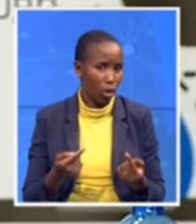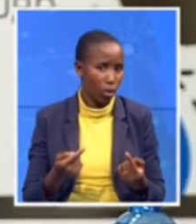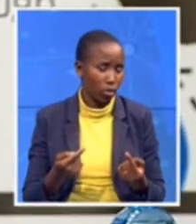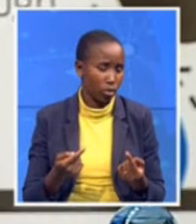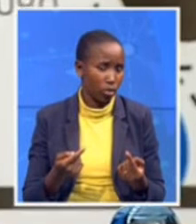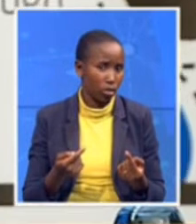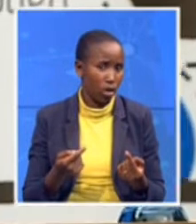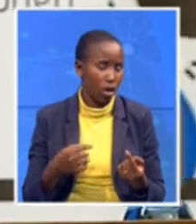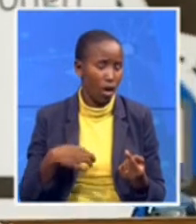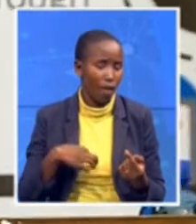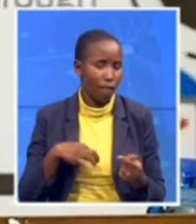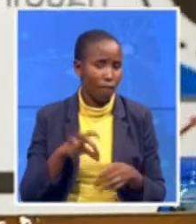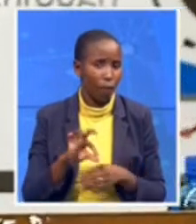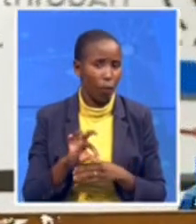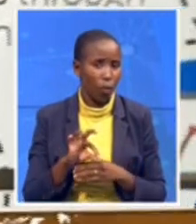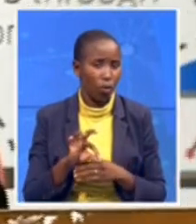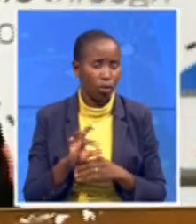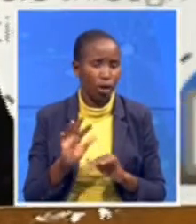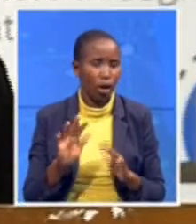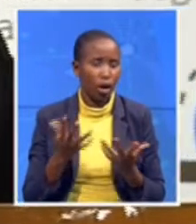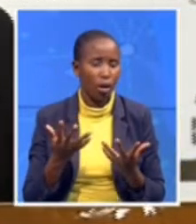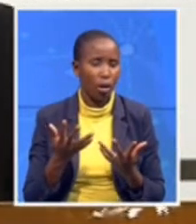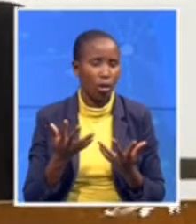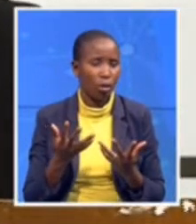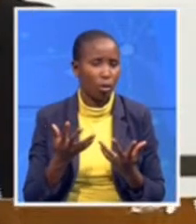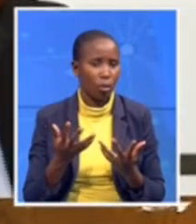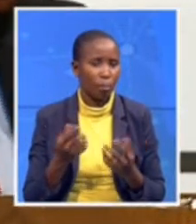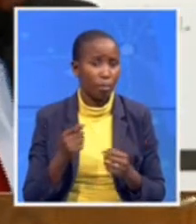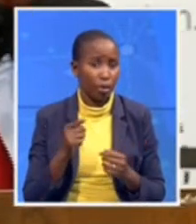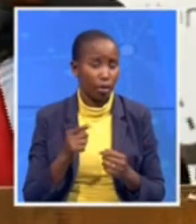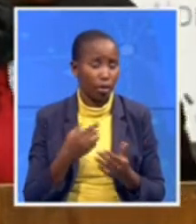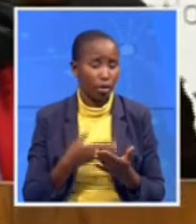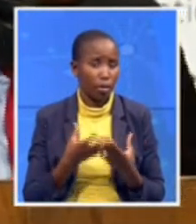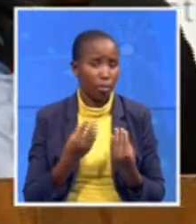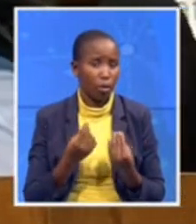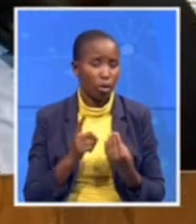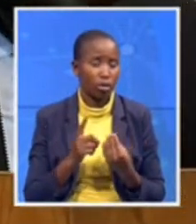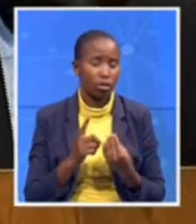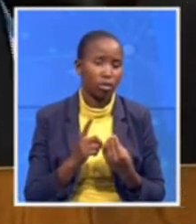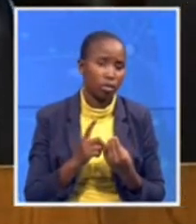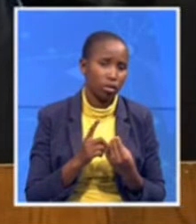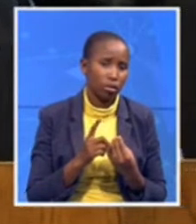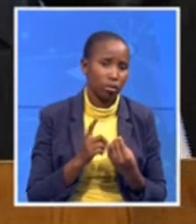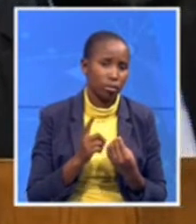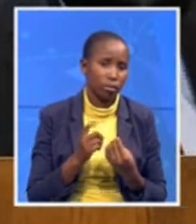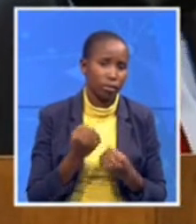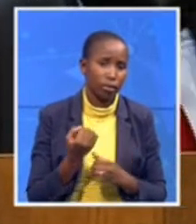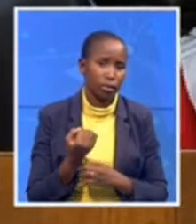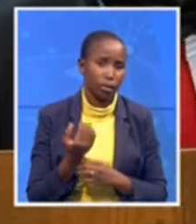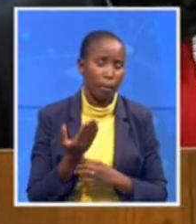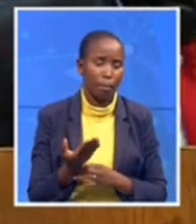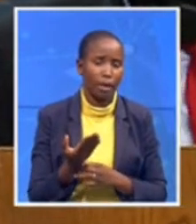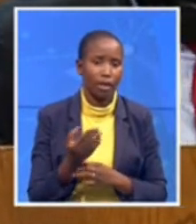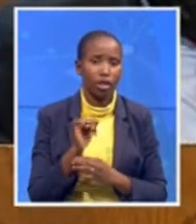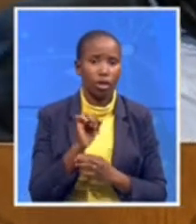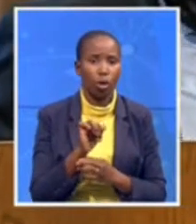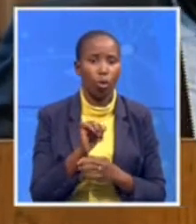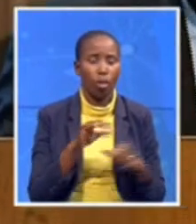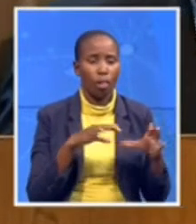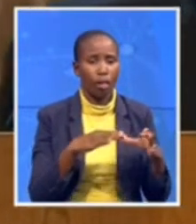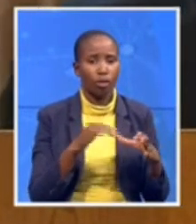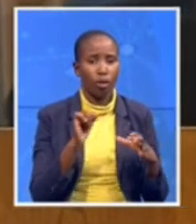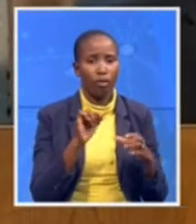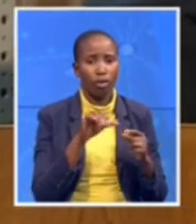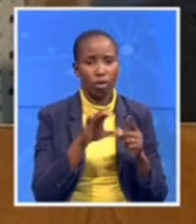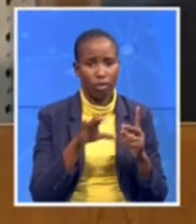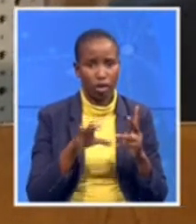they now criminals if they don't submit their content for classification? And the fifth question, that I